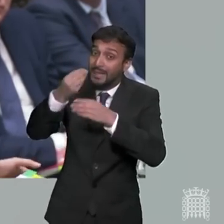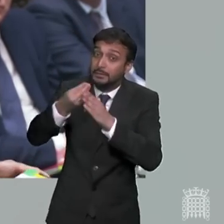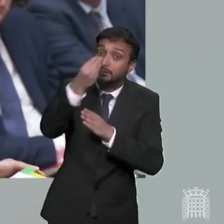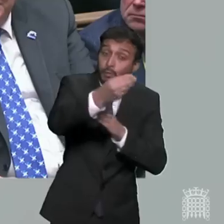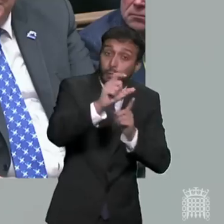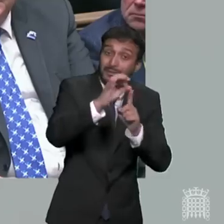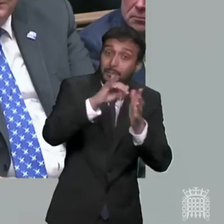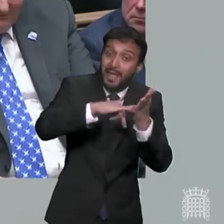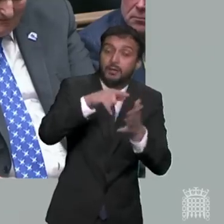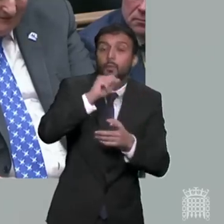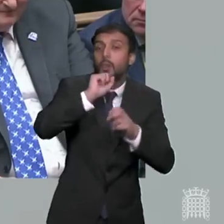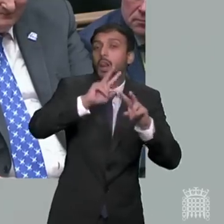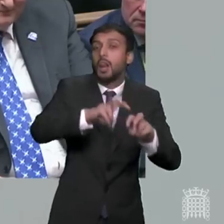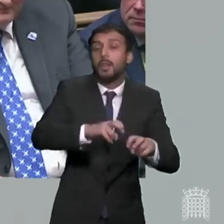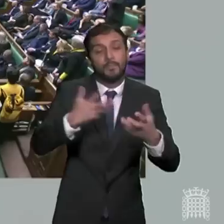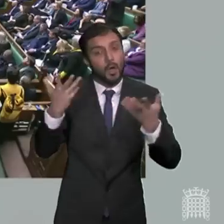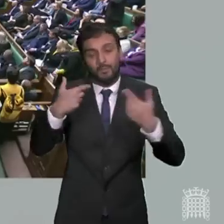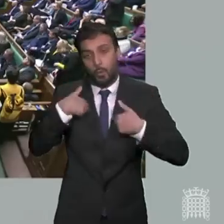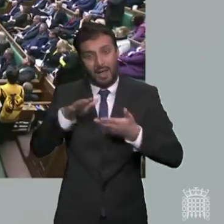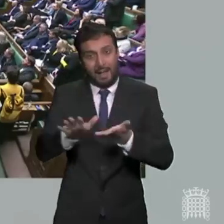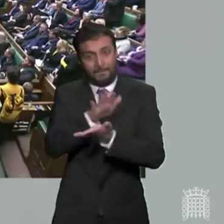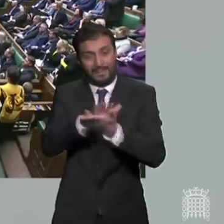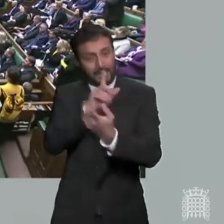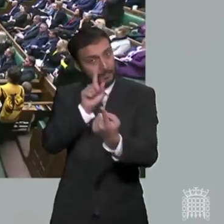very happy to meet with him. Jackie Doyle Price.